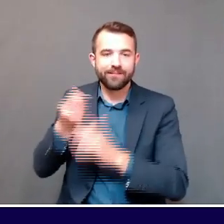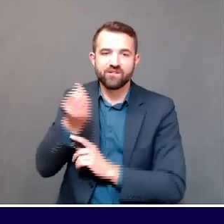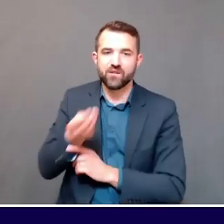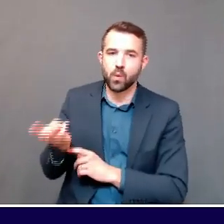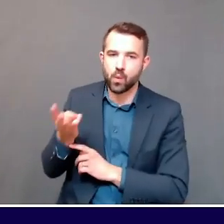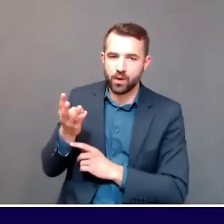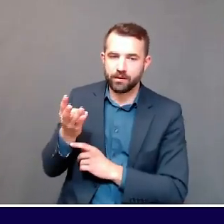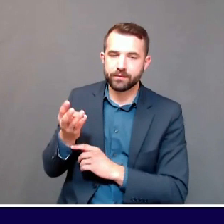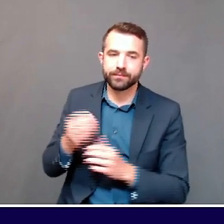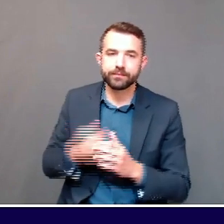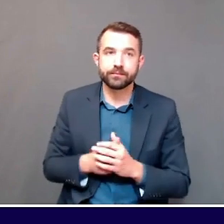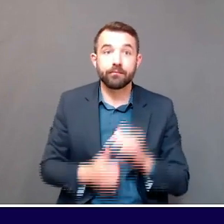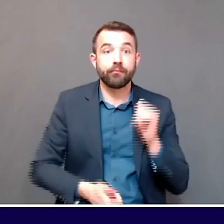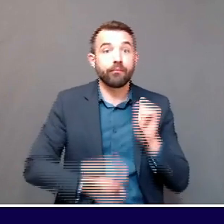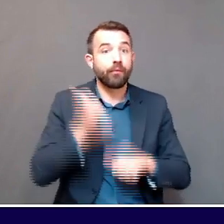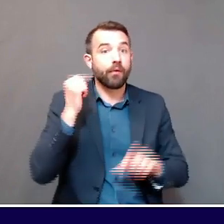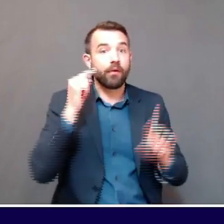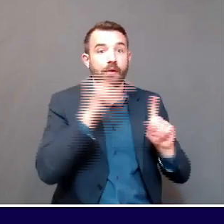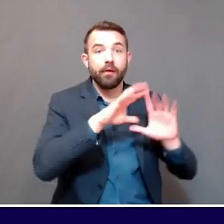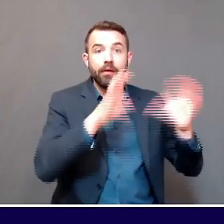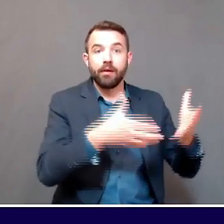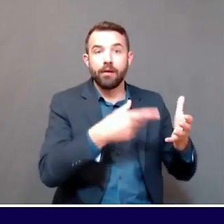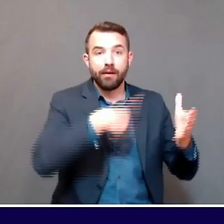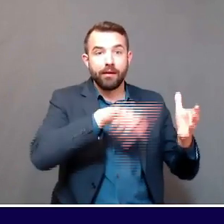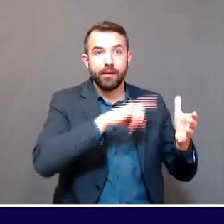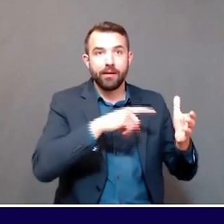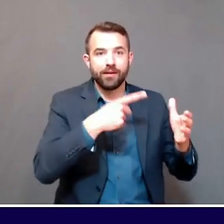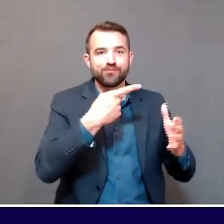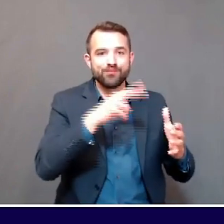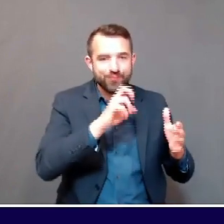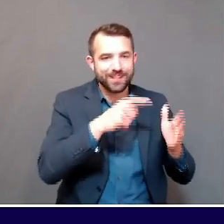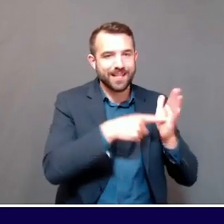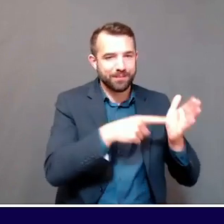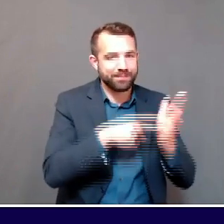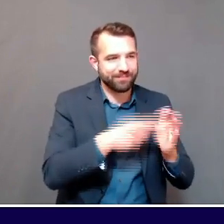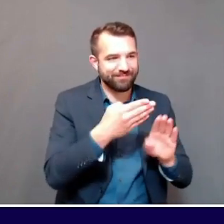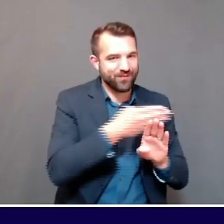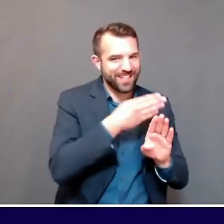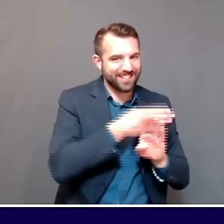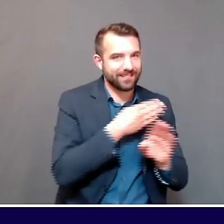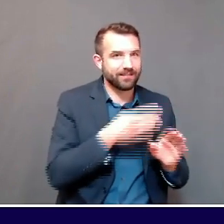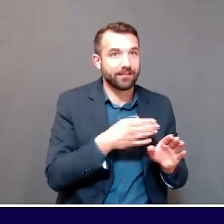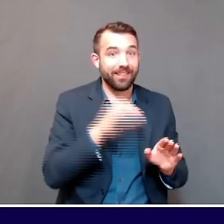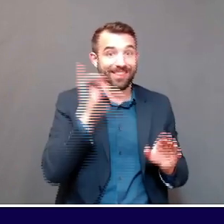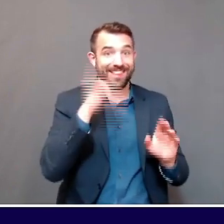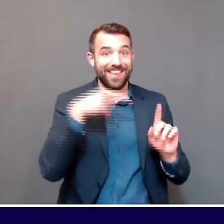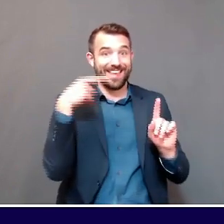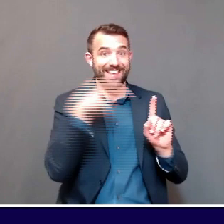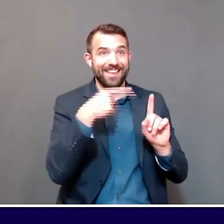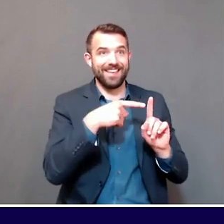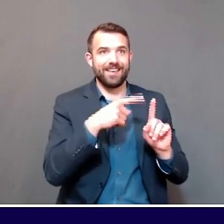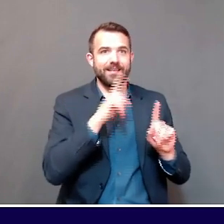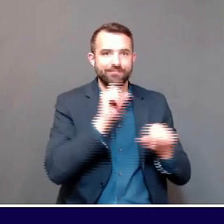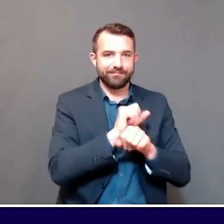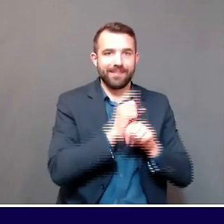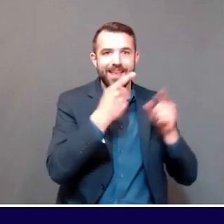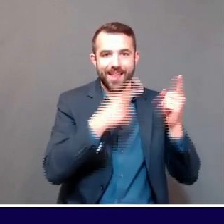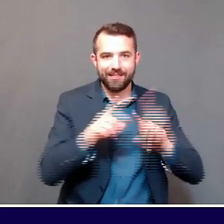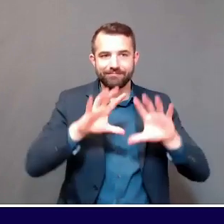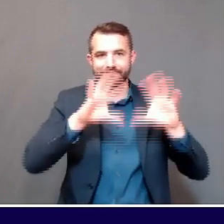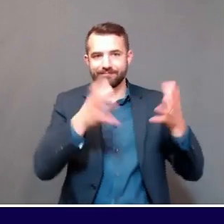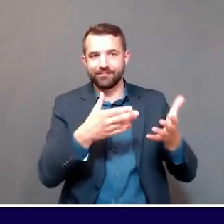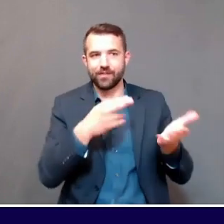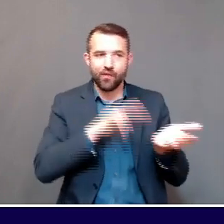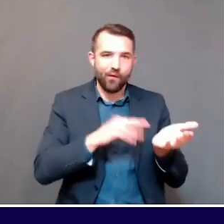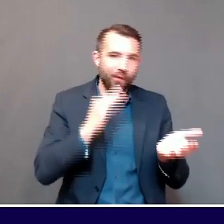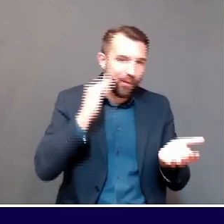test positive without feeling any symptoms on Monday, but a lot of them come Thursday or Friday will have developed symptoms.